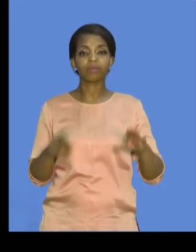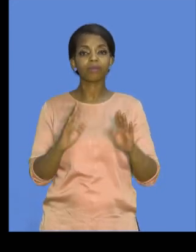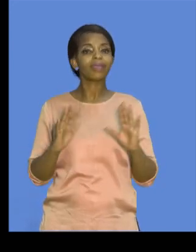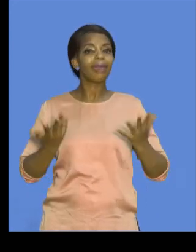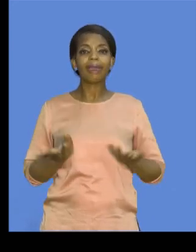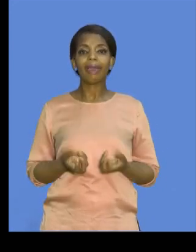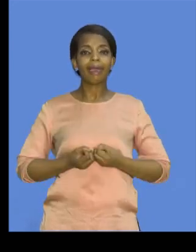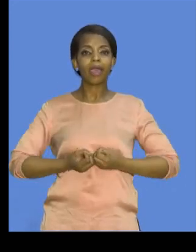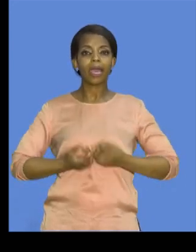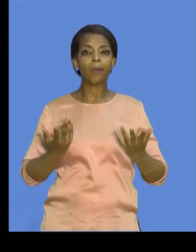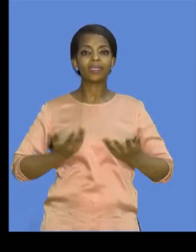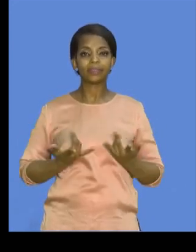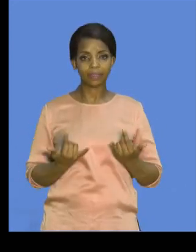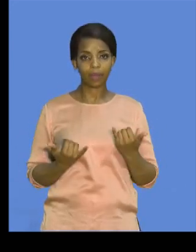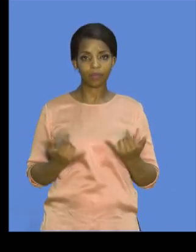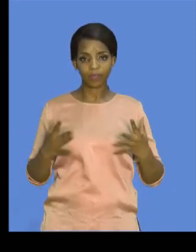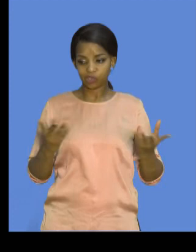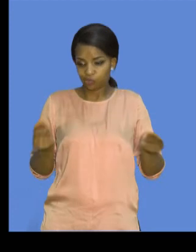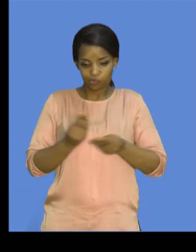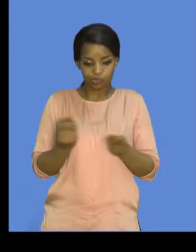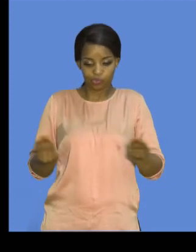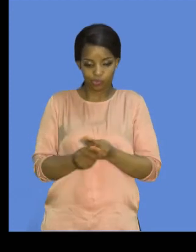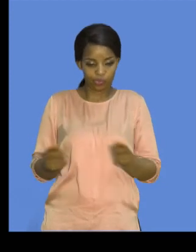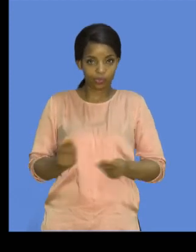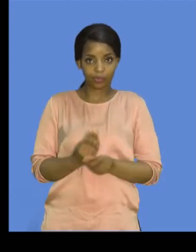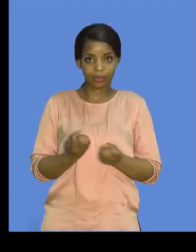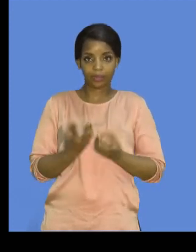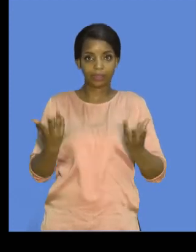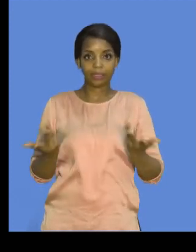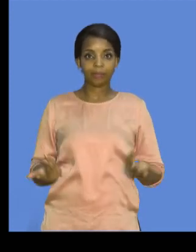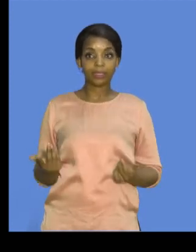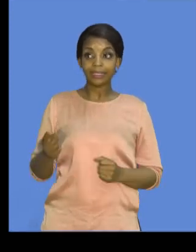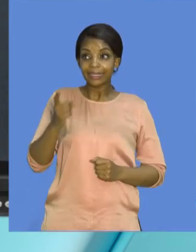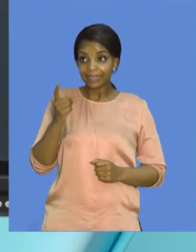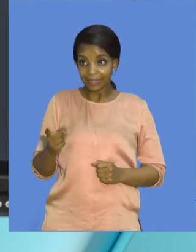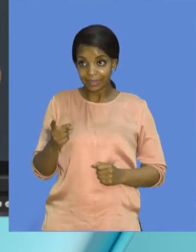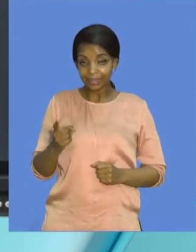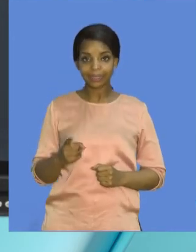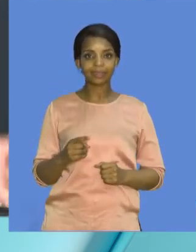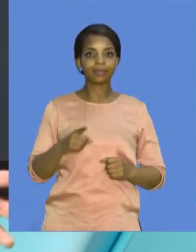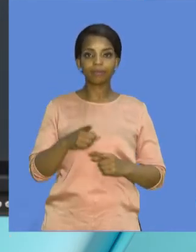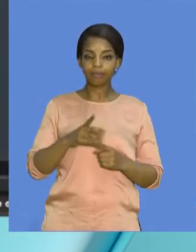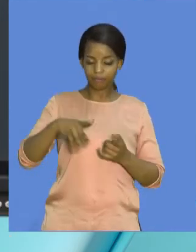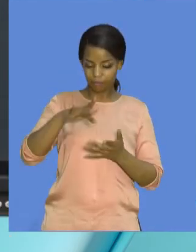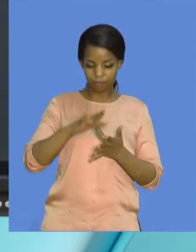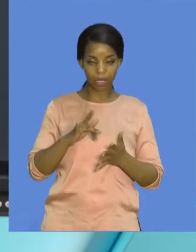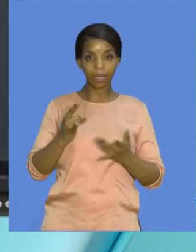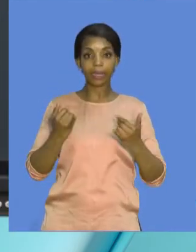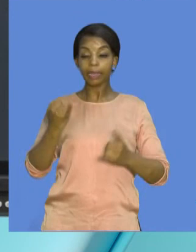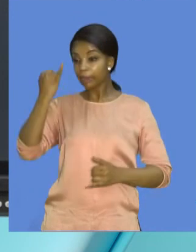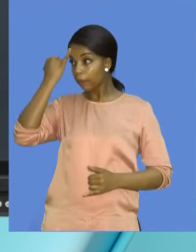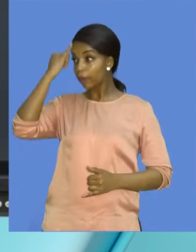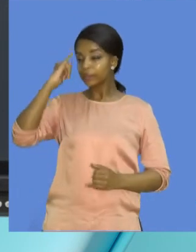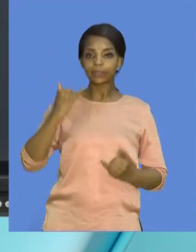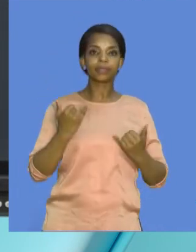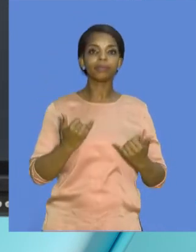were transferred. Now we want the number of electrons. This brings us to our, the main concept in as far